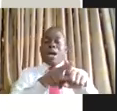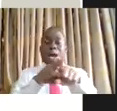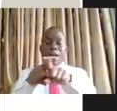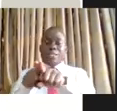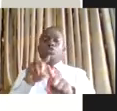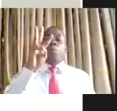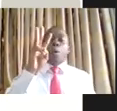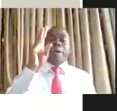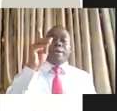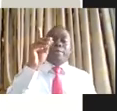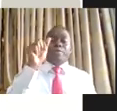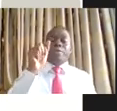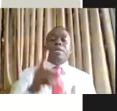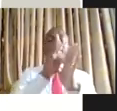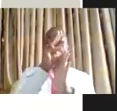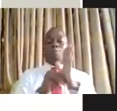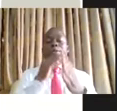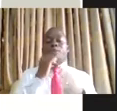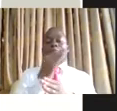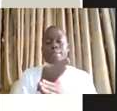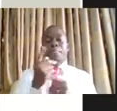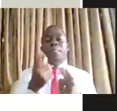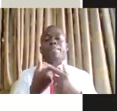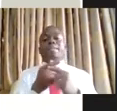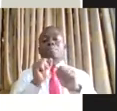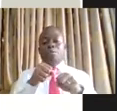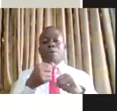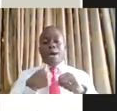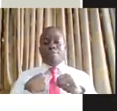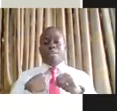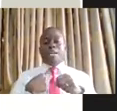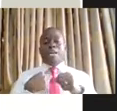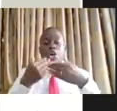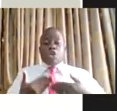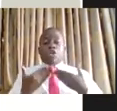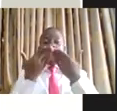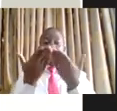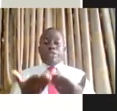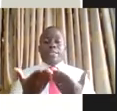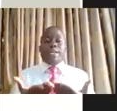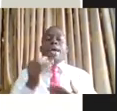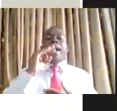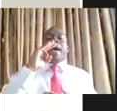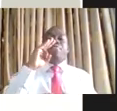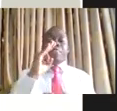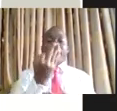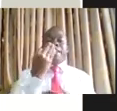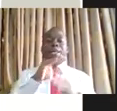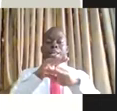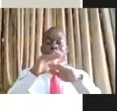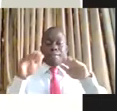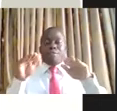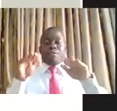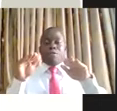decided before, we will end up looking like we are introducing a third level or several